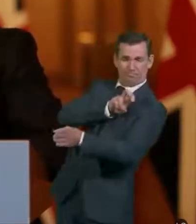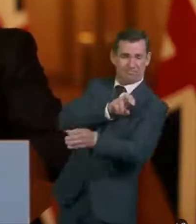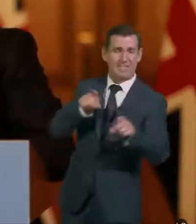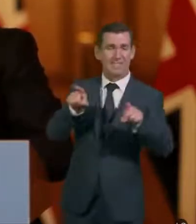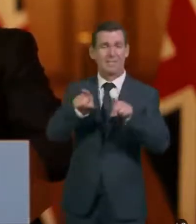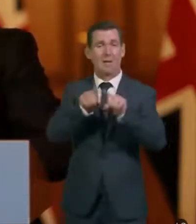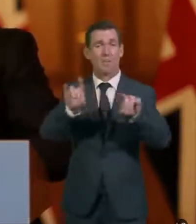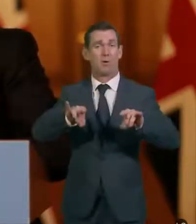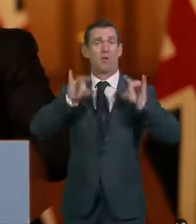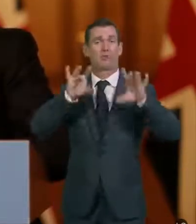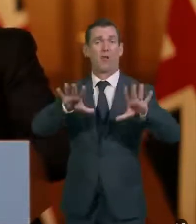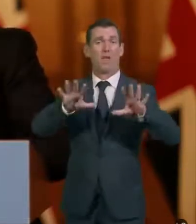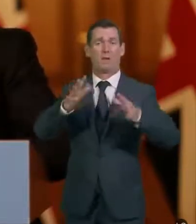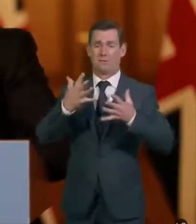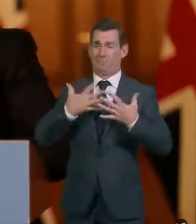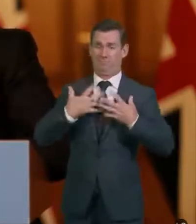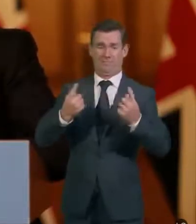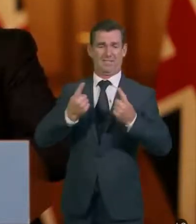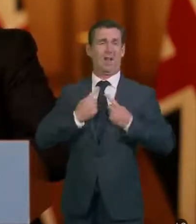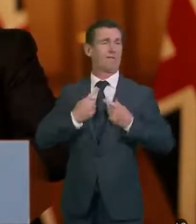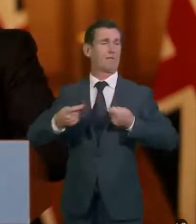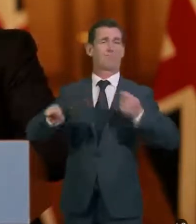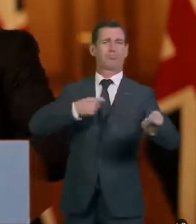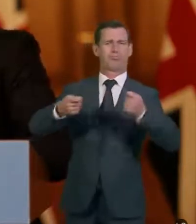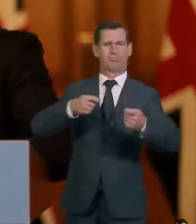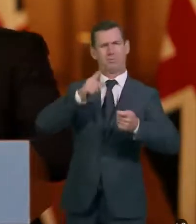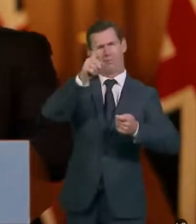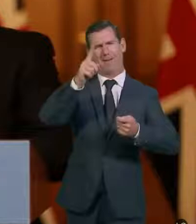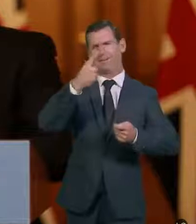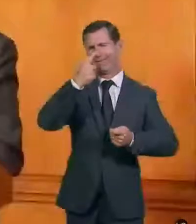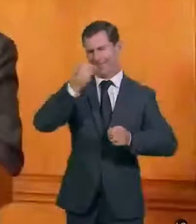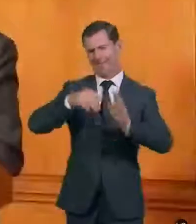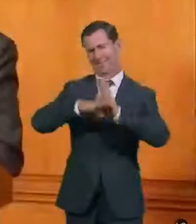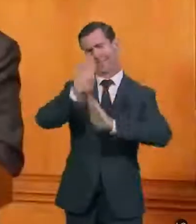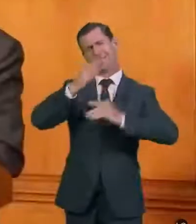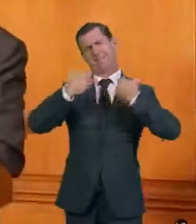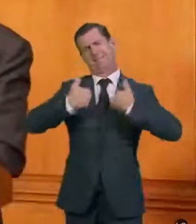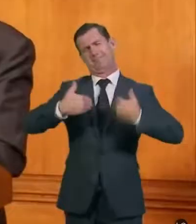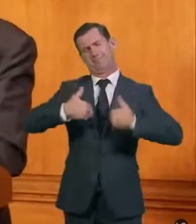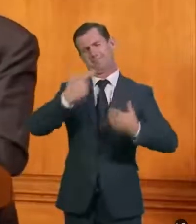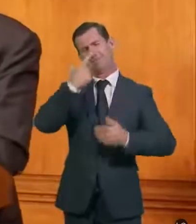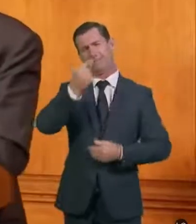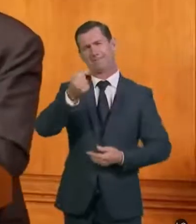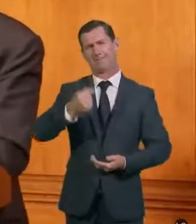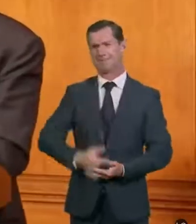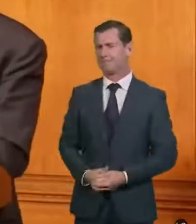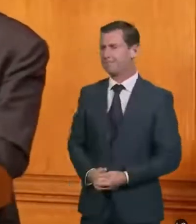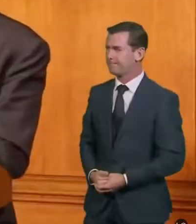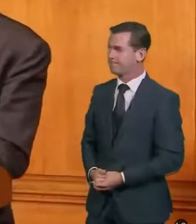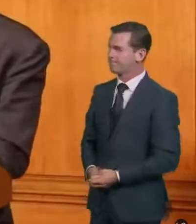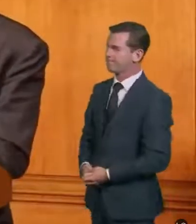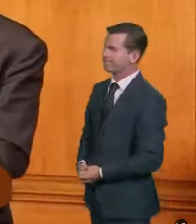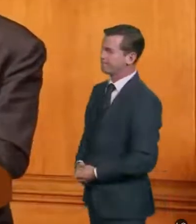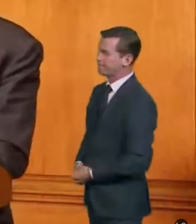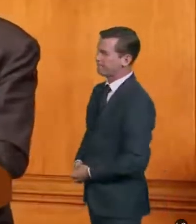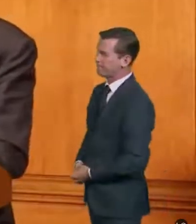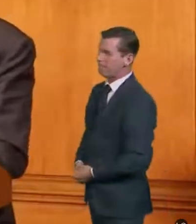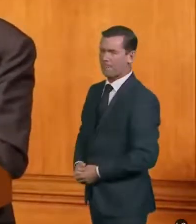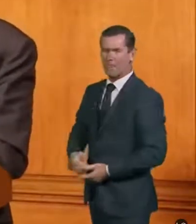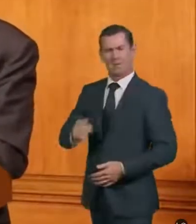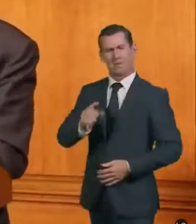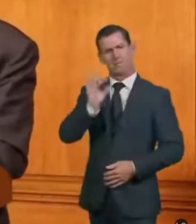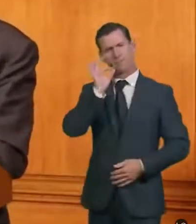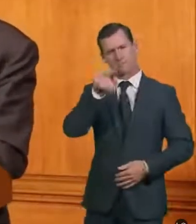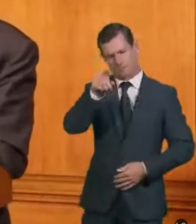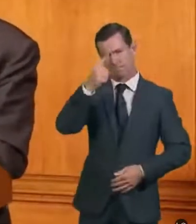mightily nonetheless. In terms of the circuit breakers, the circuit breaker is a way of really pushing measures